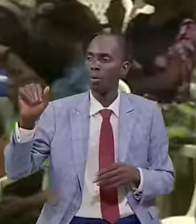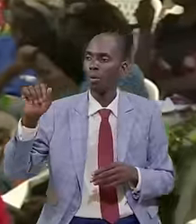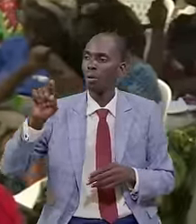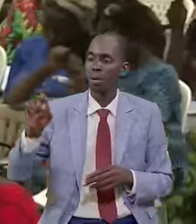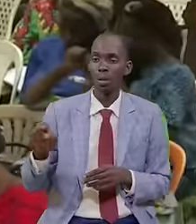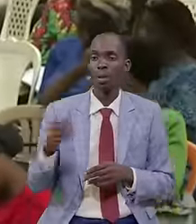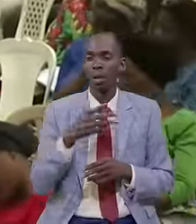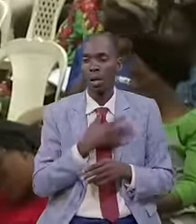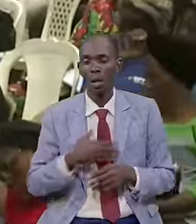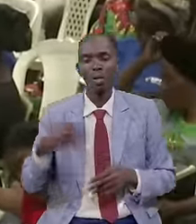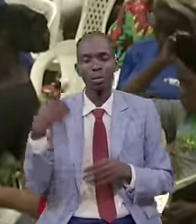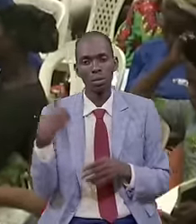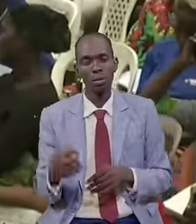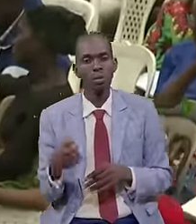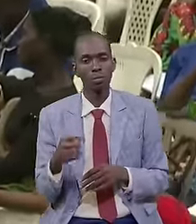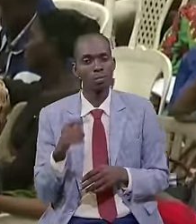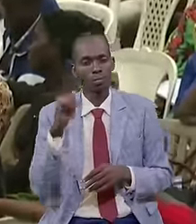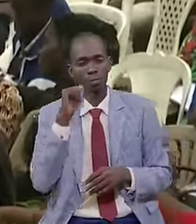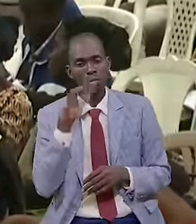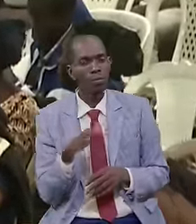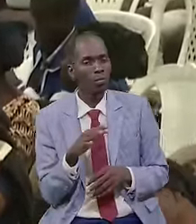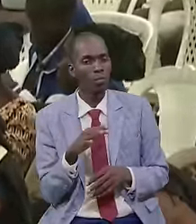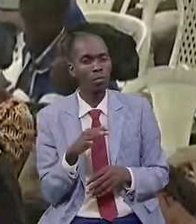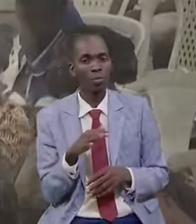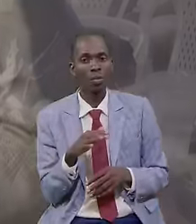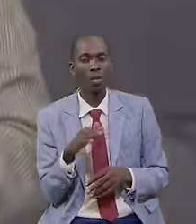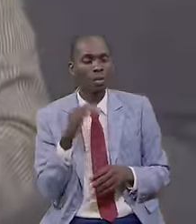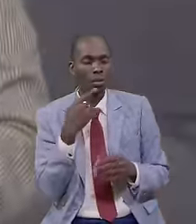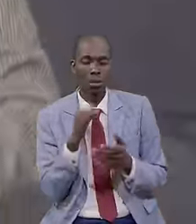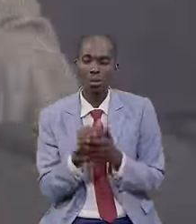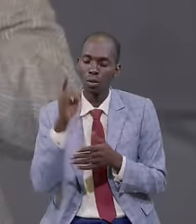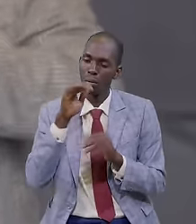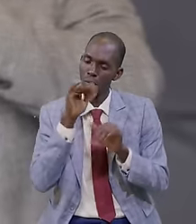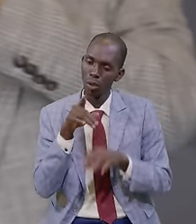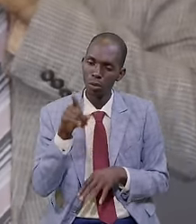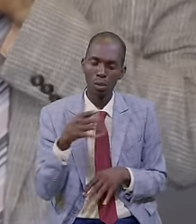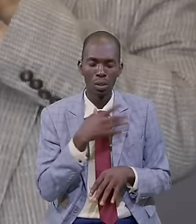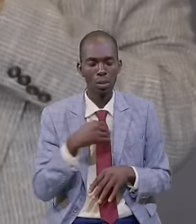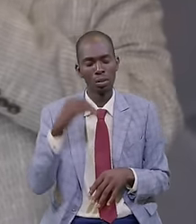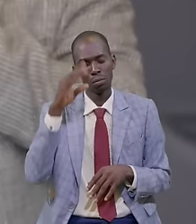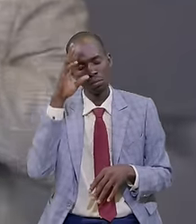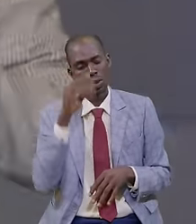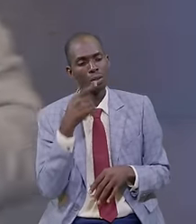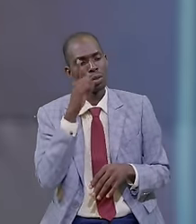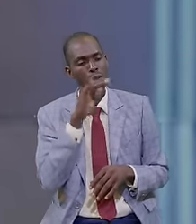you, peace be unto you. And he saw Ruth there, well